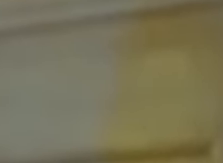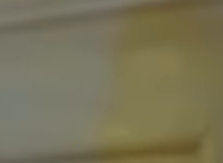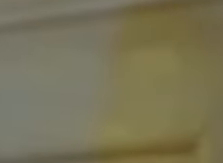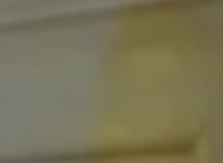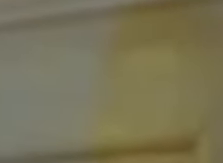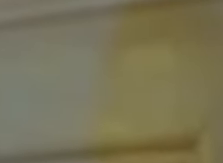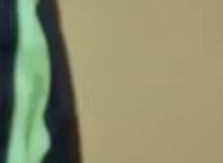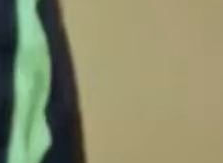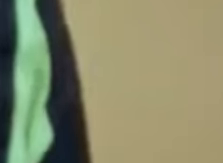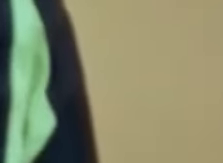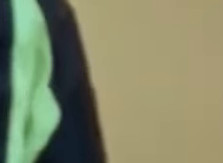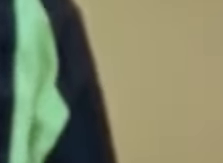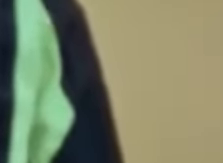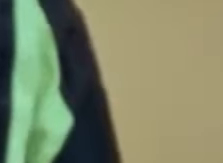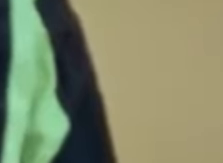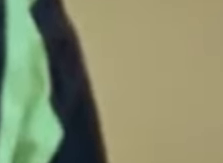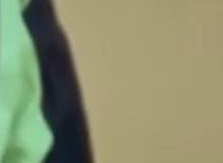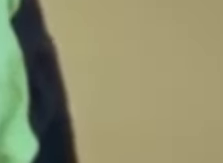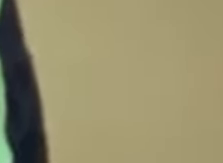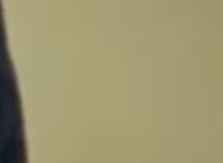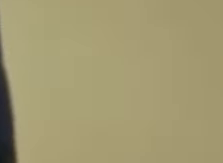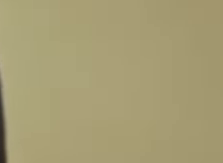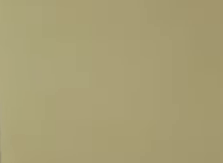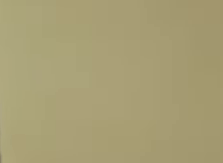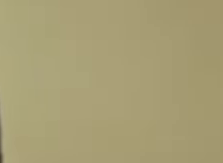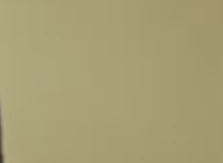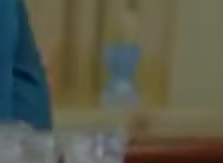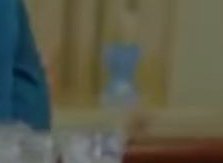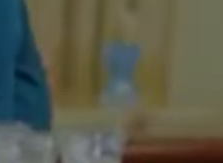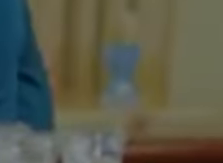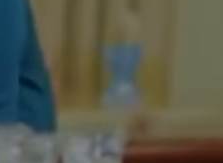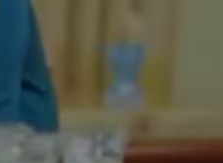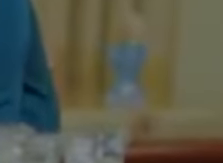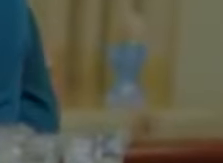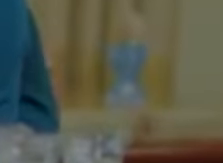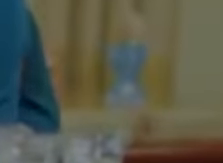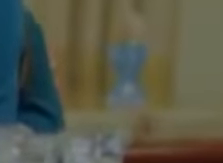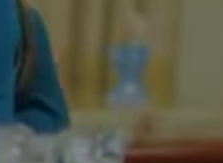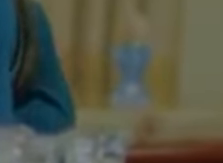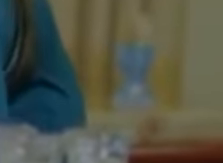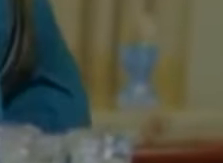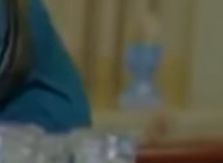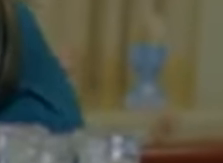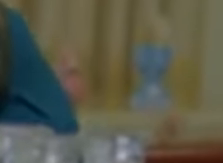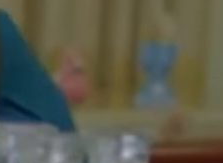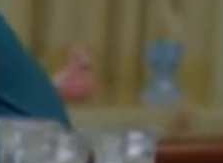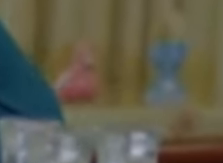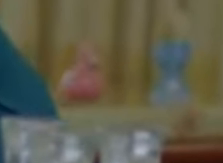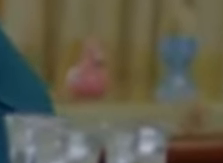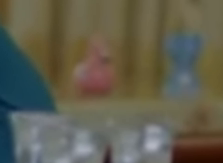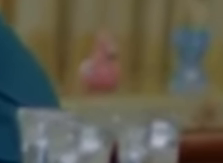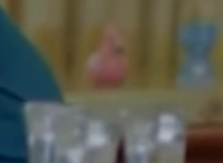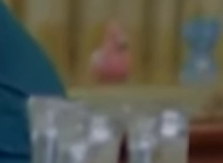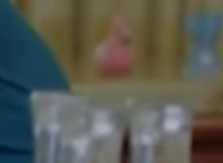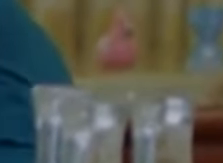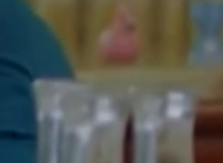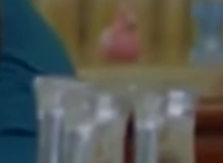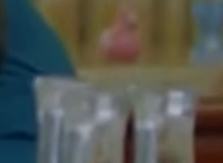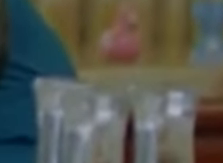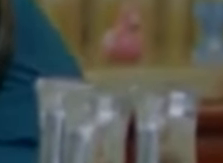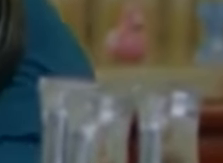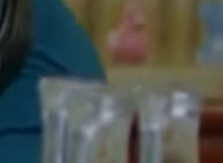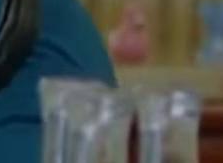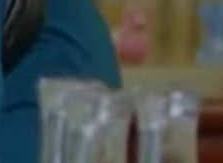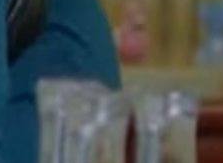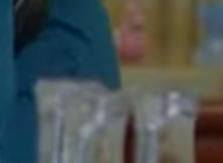it has worked for me. Definitely need that kind of action. Might just decide to marry you and you live happily ever after.